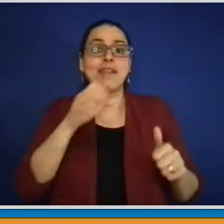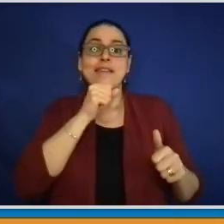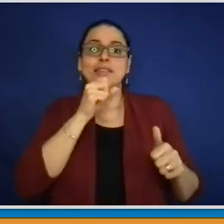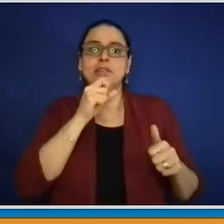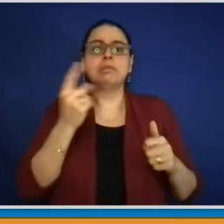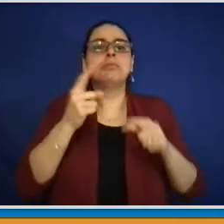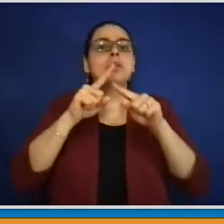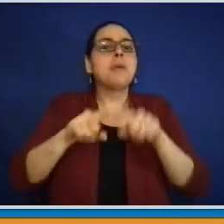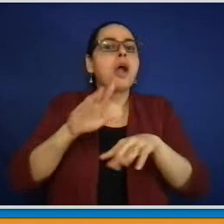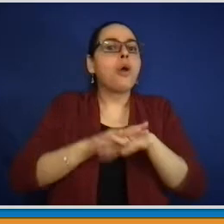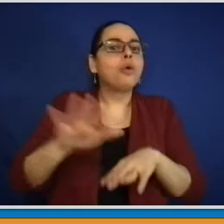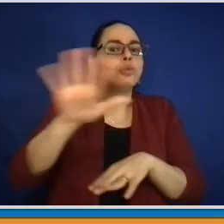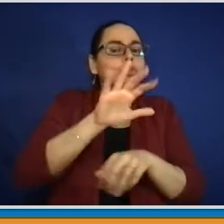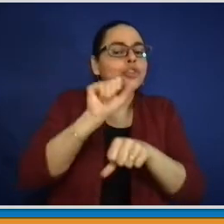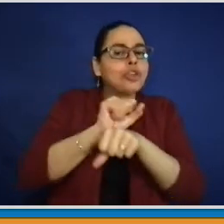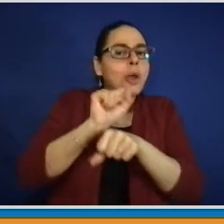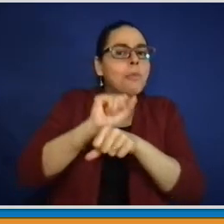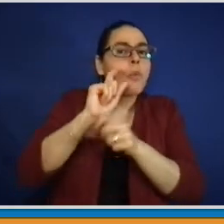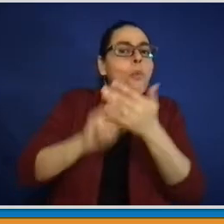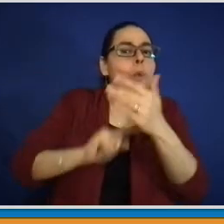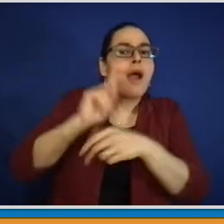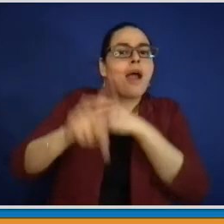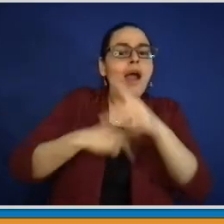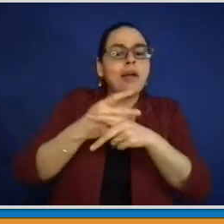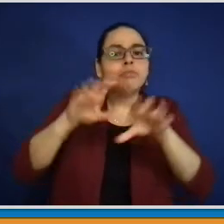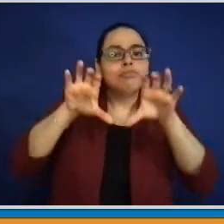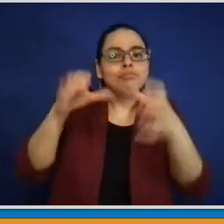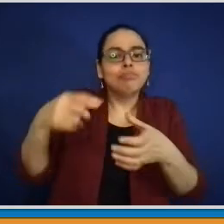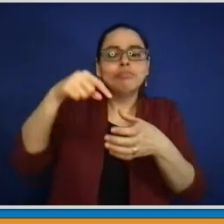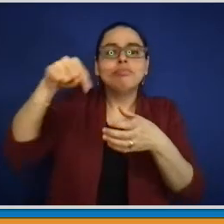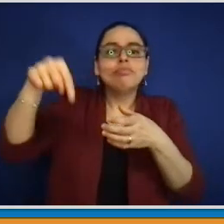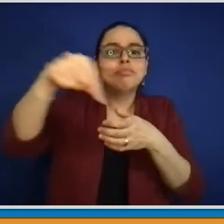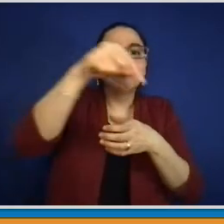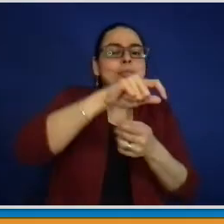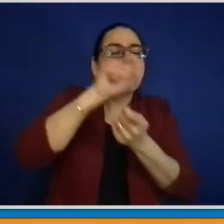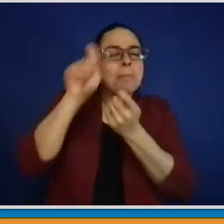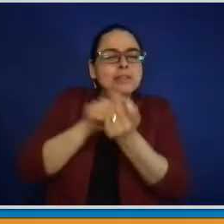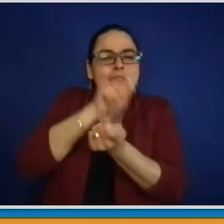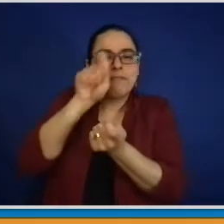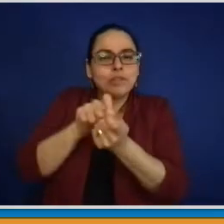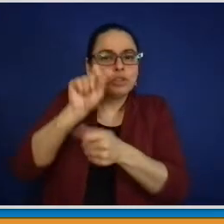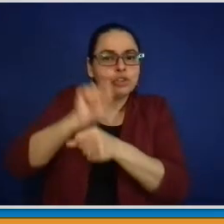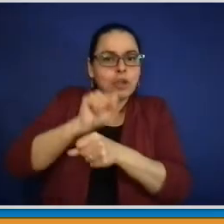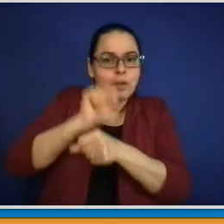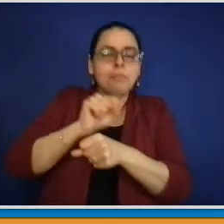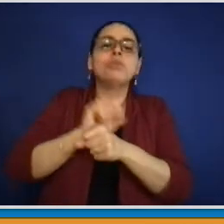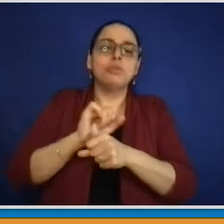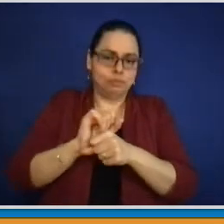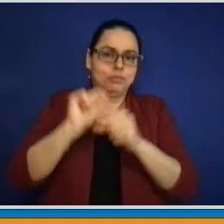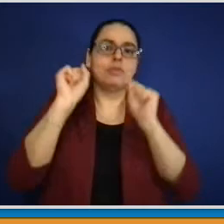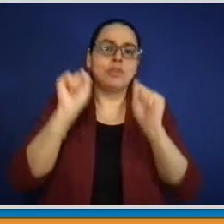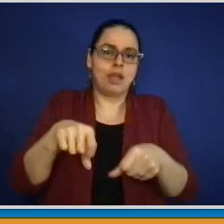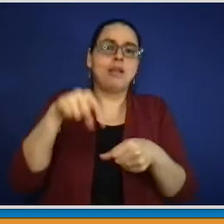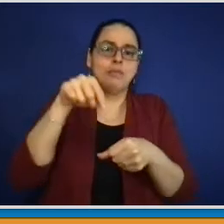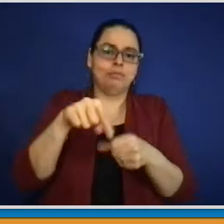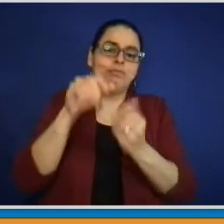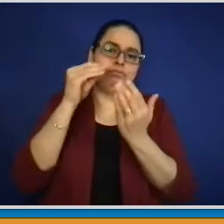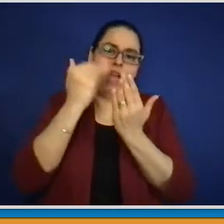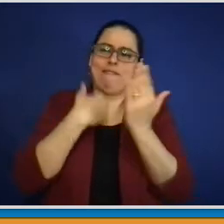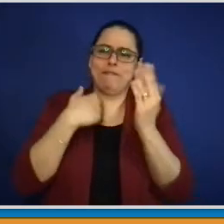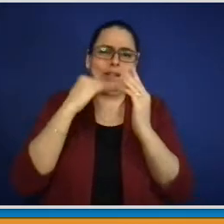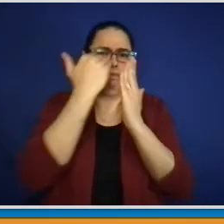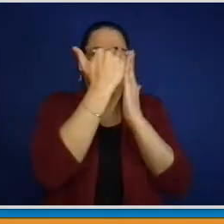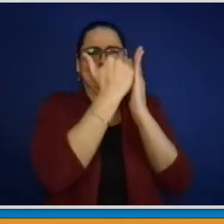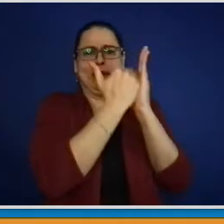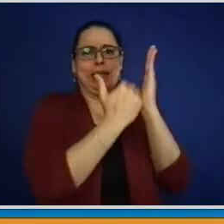and we want to make sure that you too are vaccinated and reduce your risk of the disease. That long list, now it's got much, much longer than when we first started out,